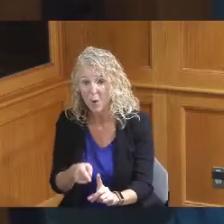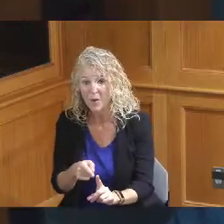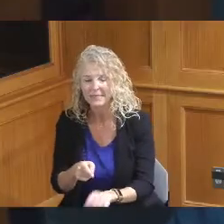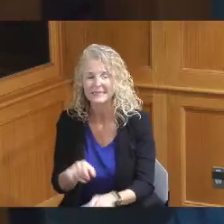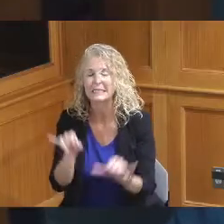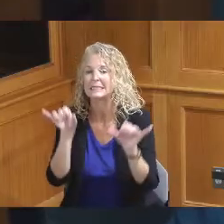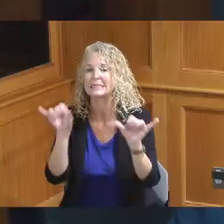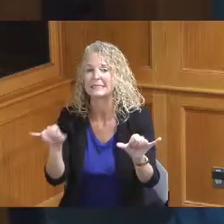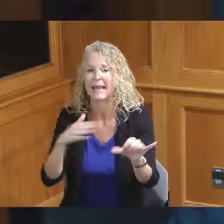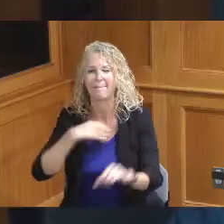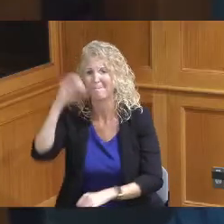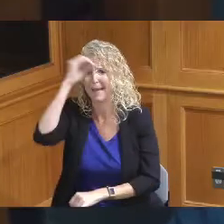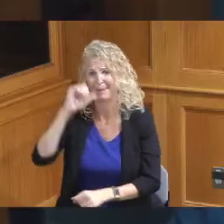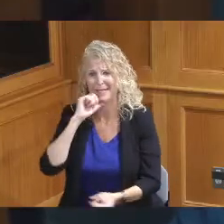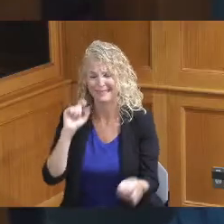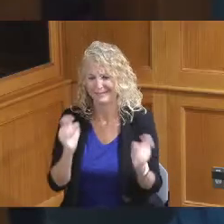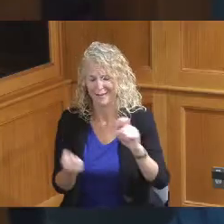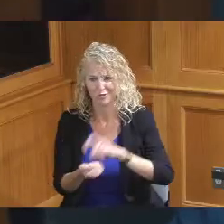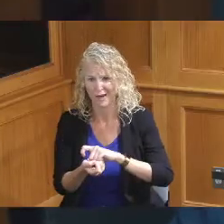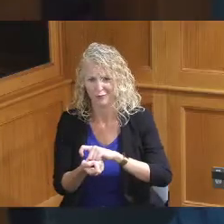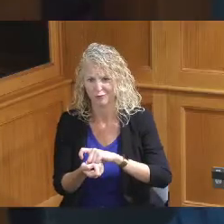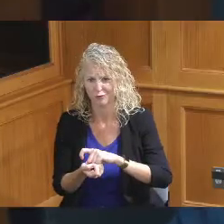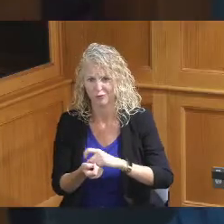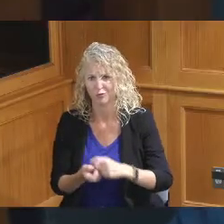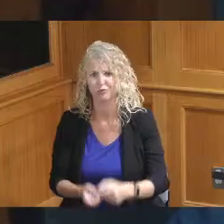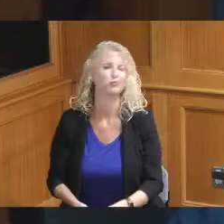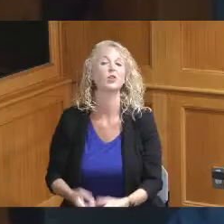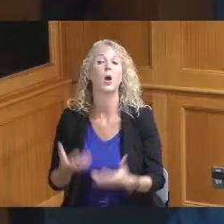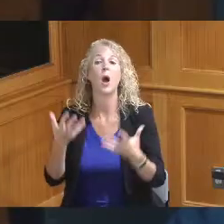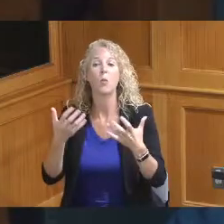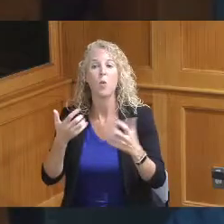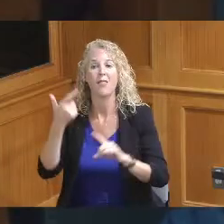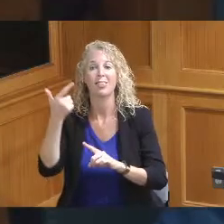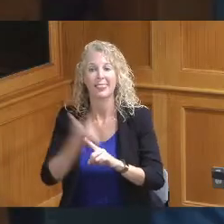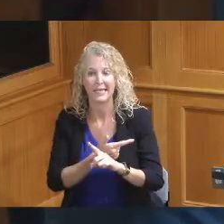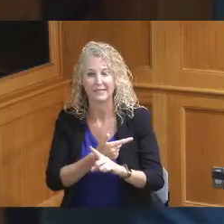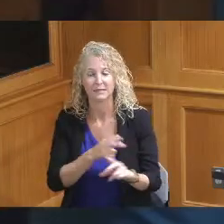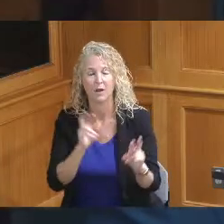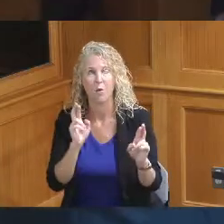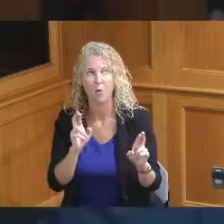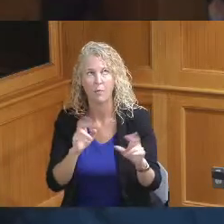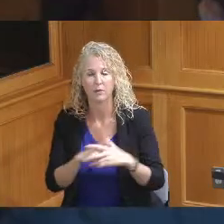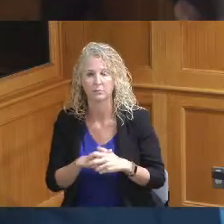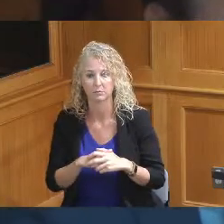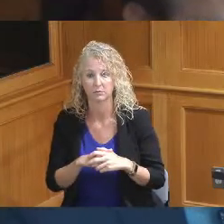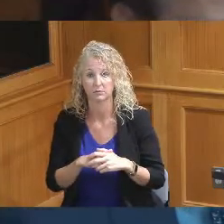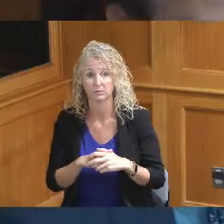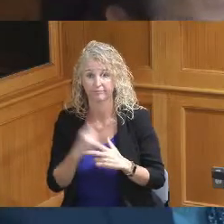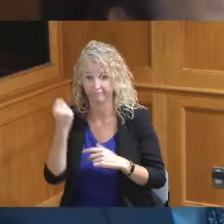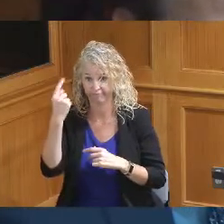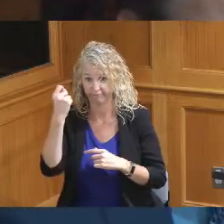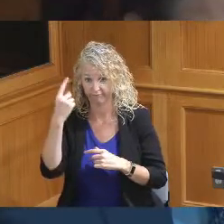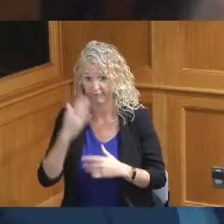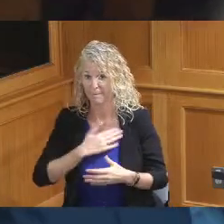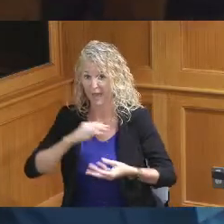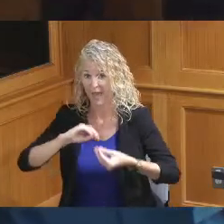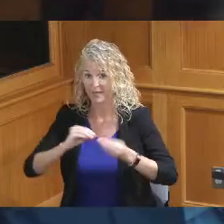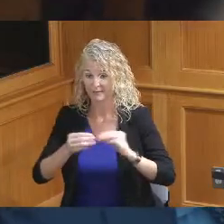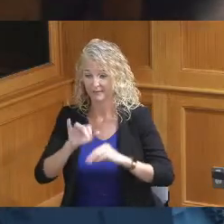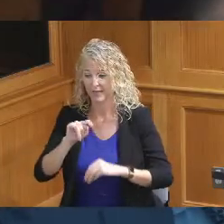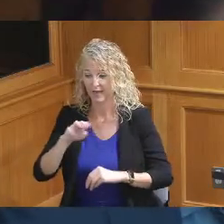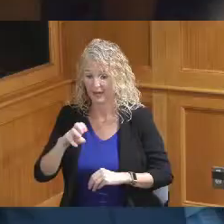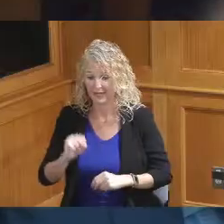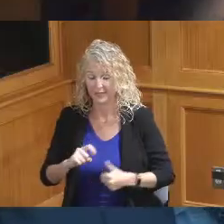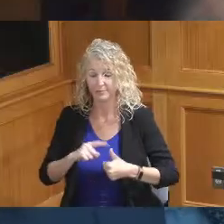same as we are now going into a lease, hopefully. Here are my items. Number one,